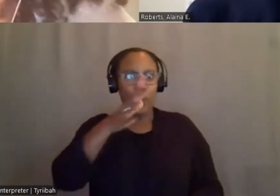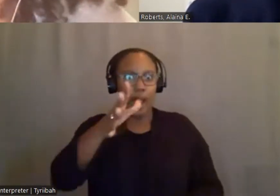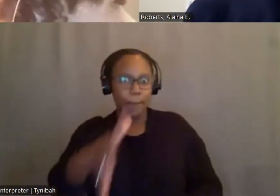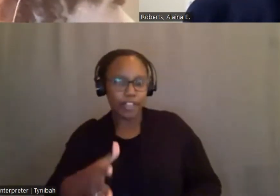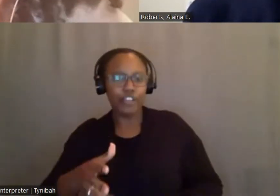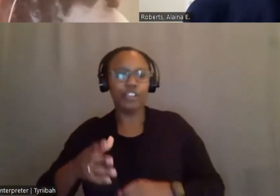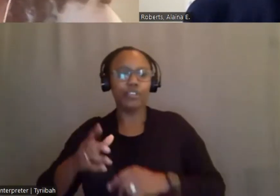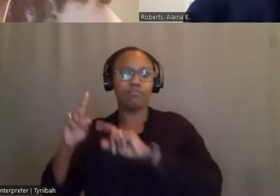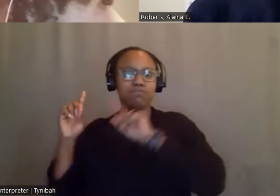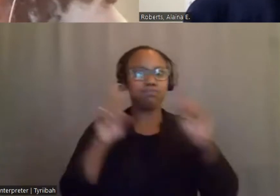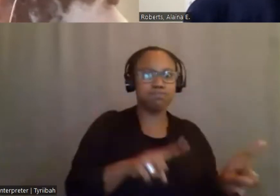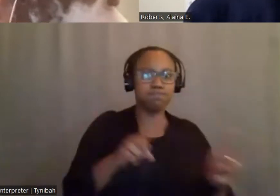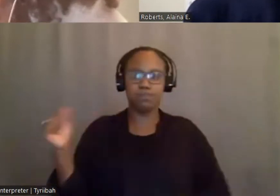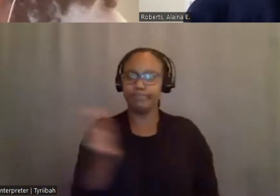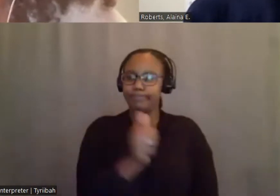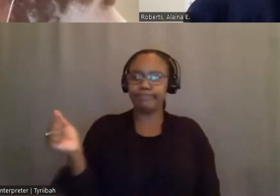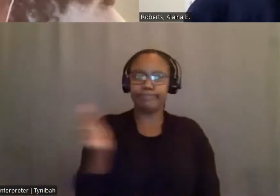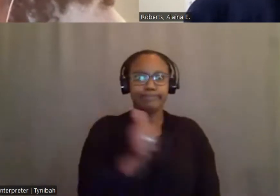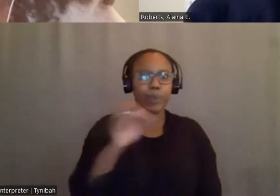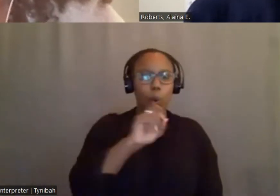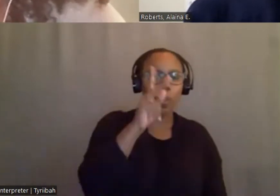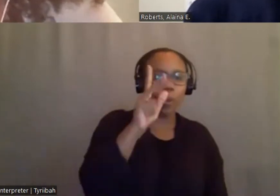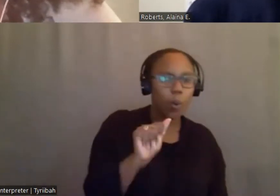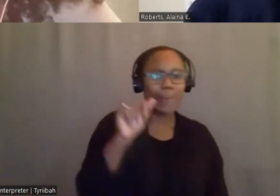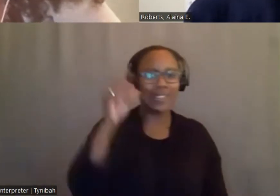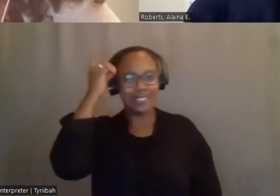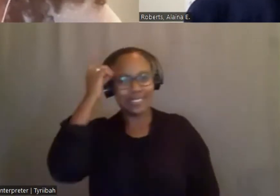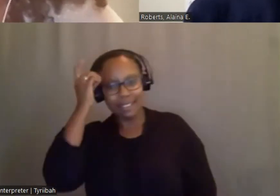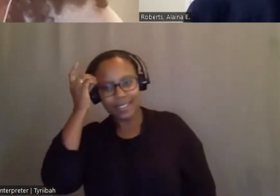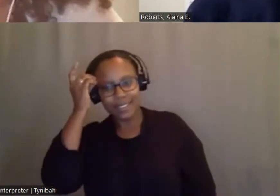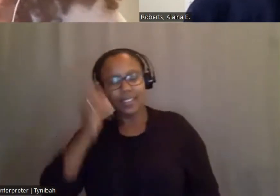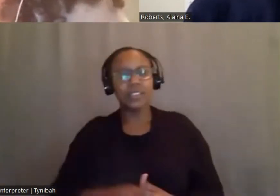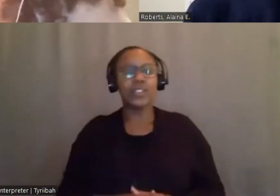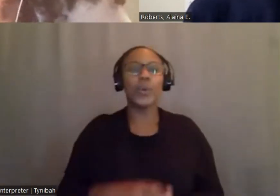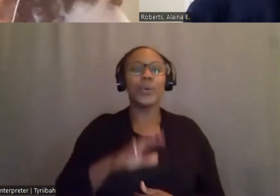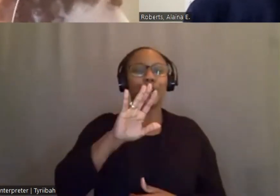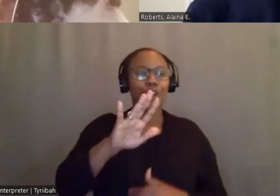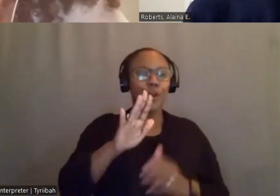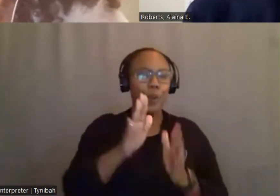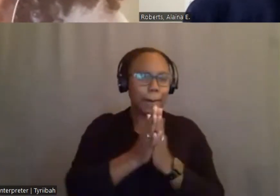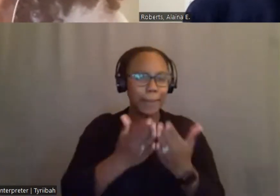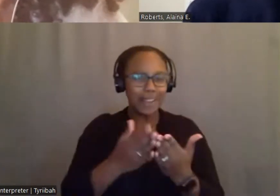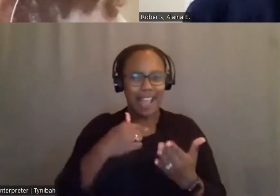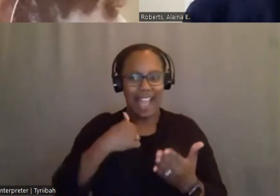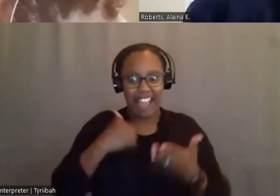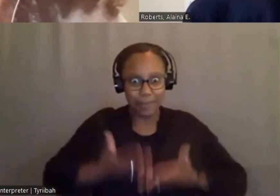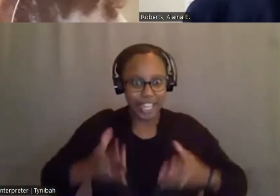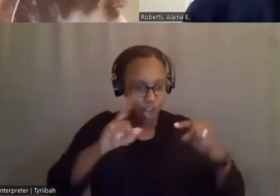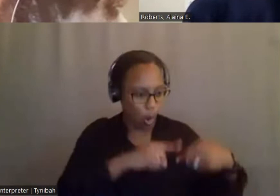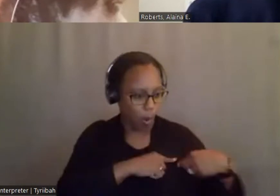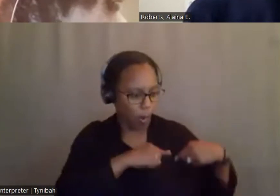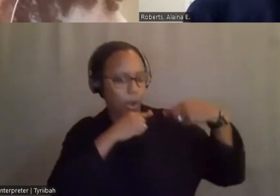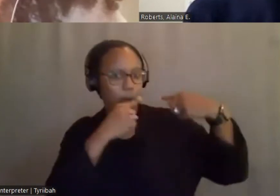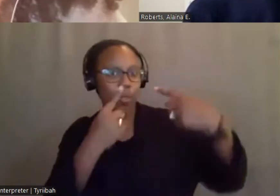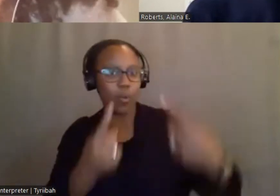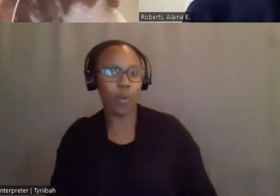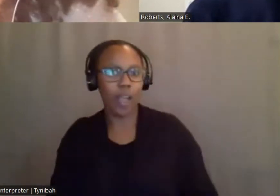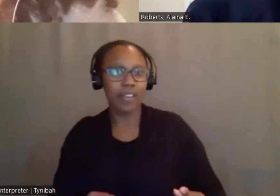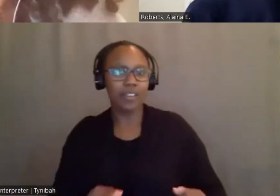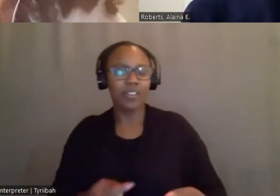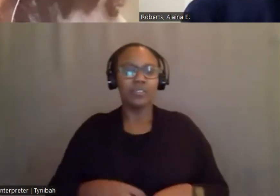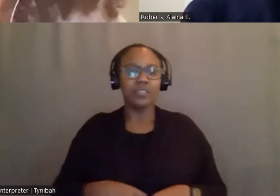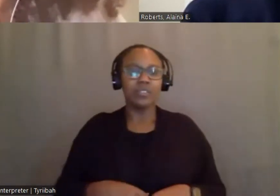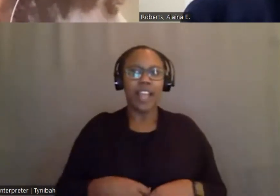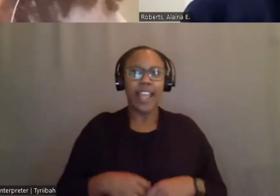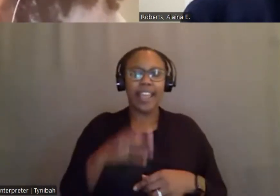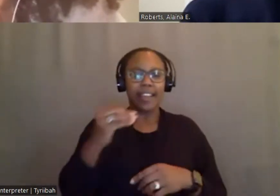so you note that the book's title, I've Been Here All the While, represents, in your words, both words spoken verbatim by numerous Indian